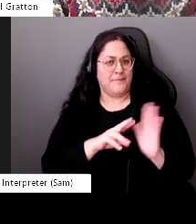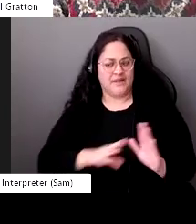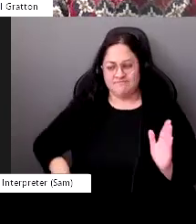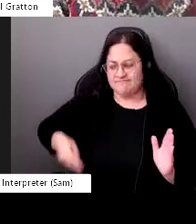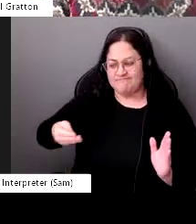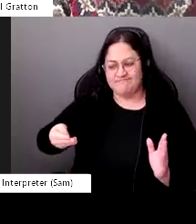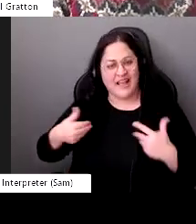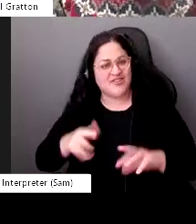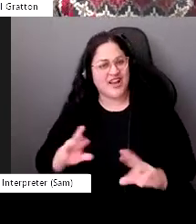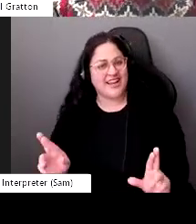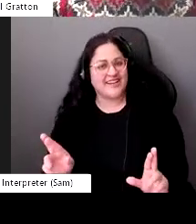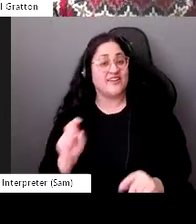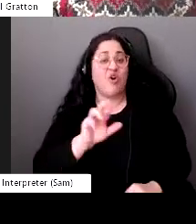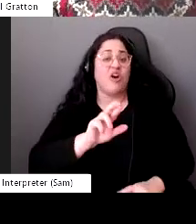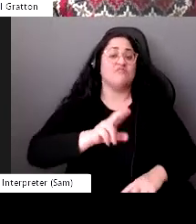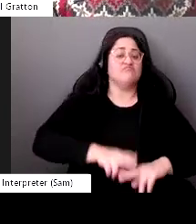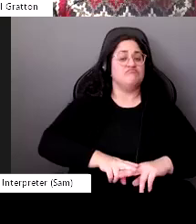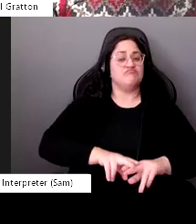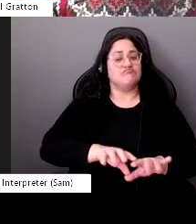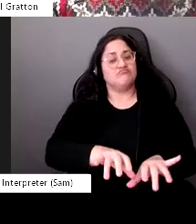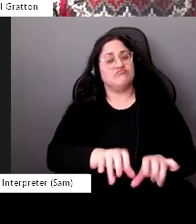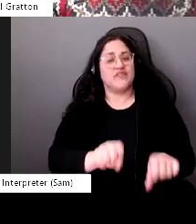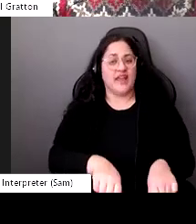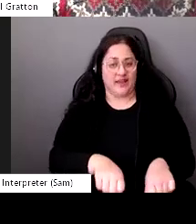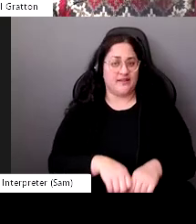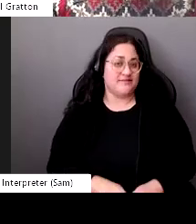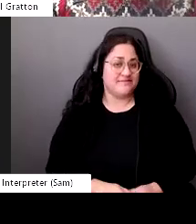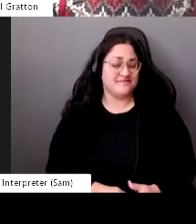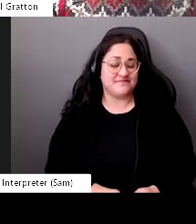way when you really start getting into using it.